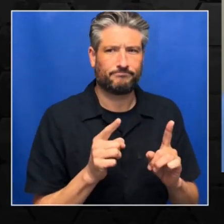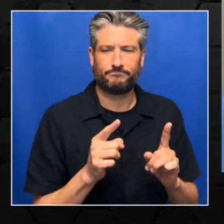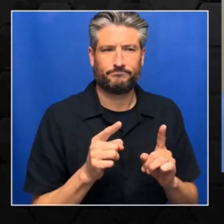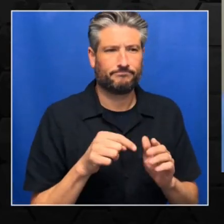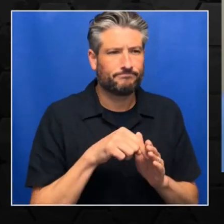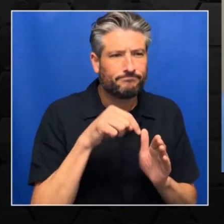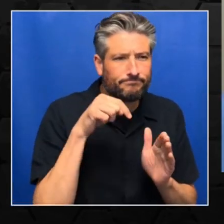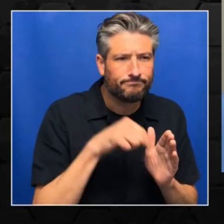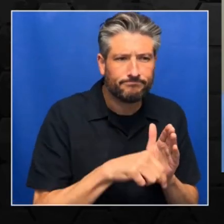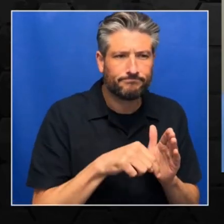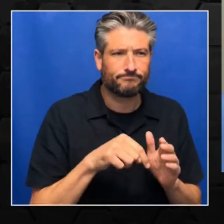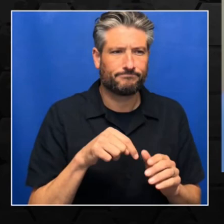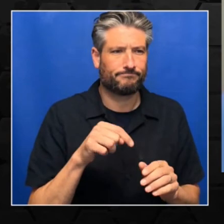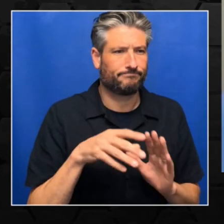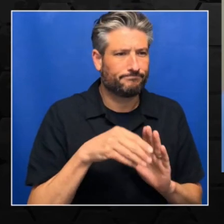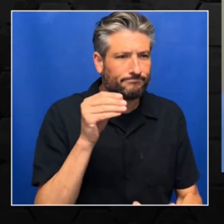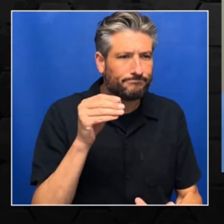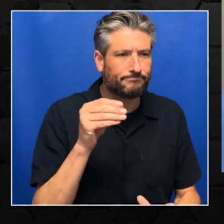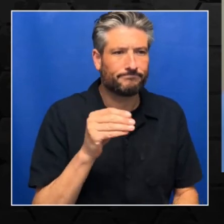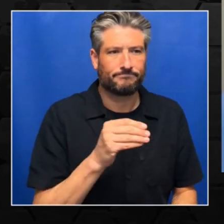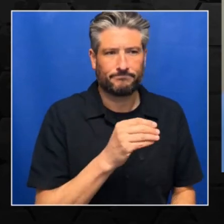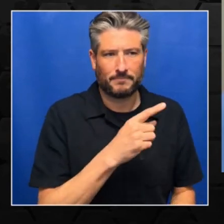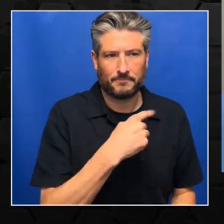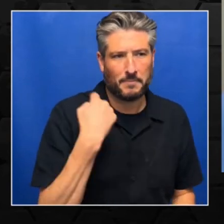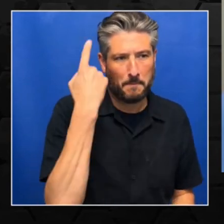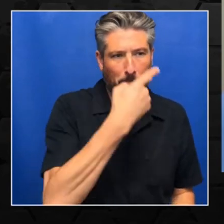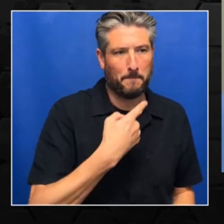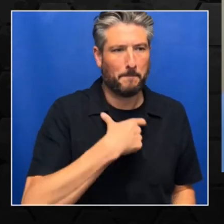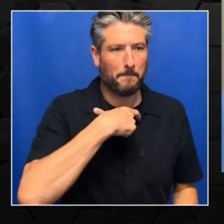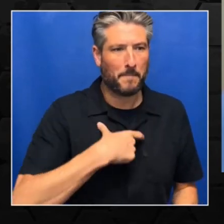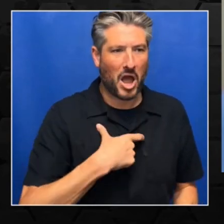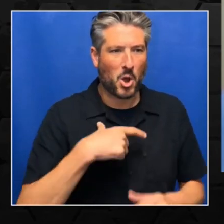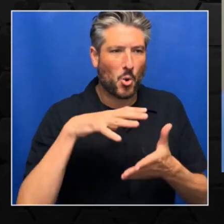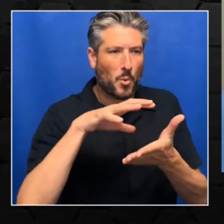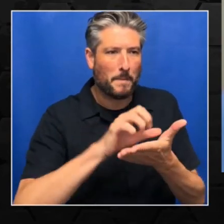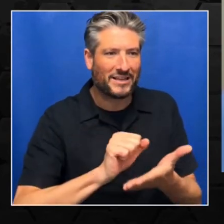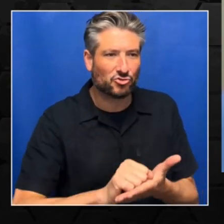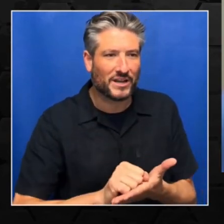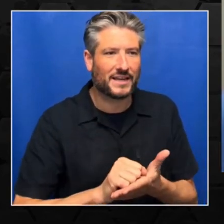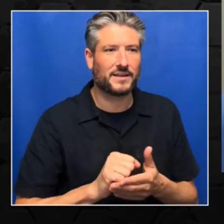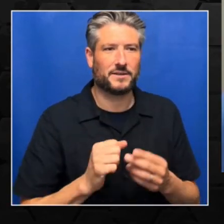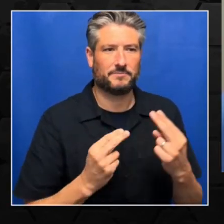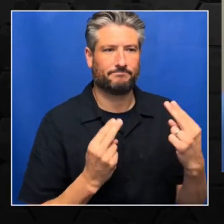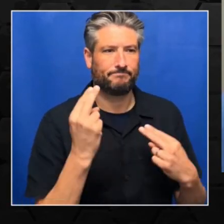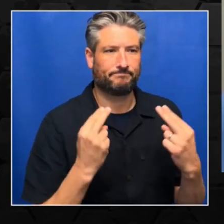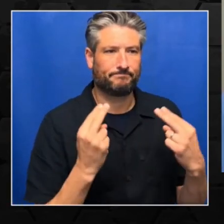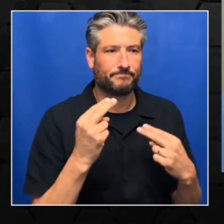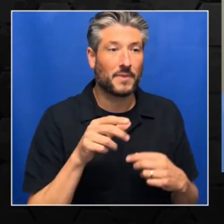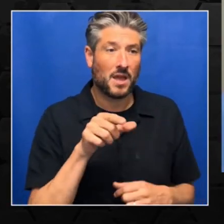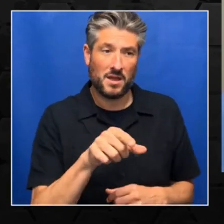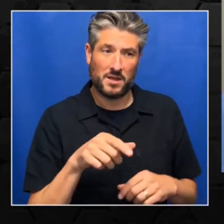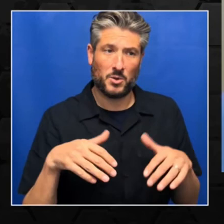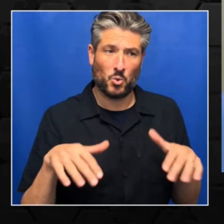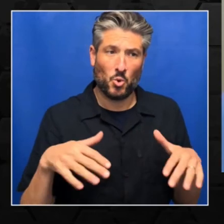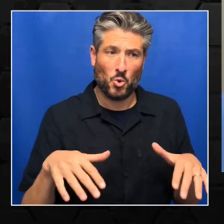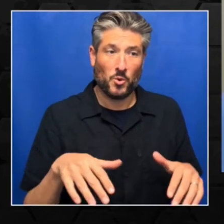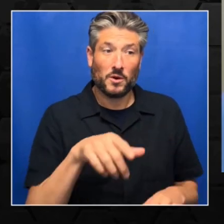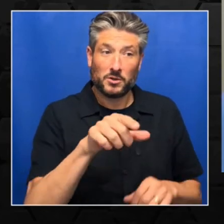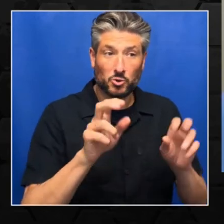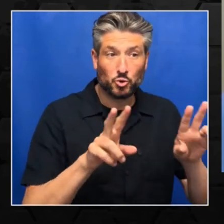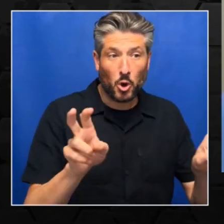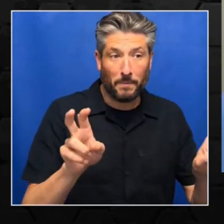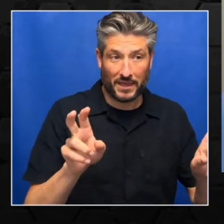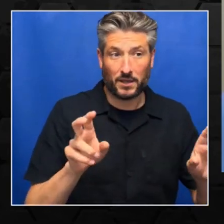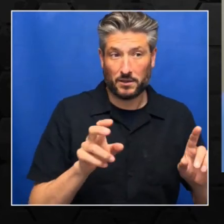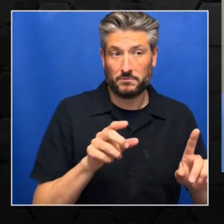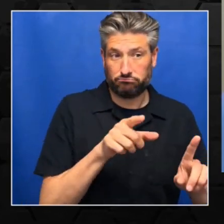around it. I've been following up with this global AI community events, the other students from that feed too, but your one was very different and very niche. And I know you come from